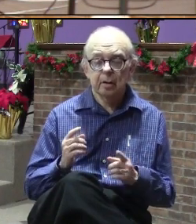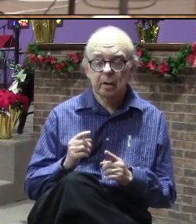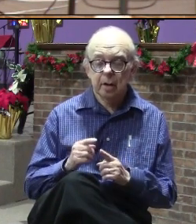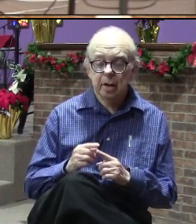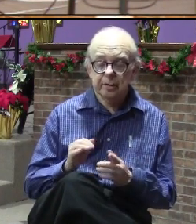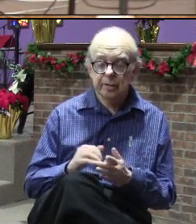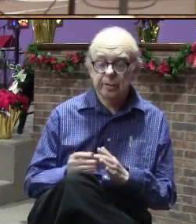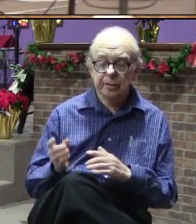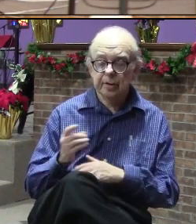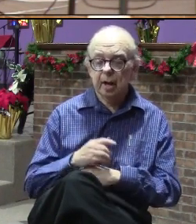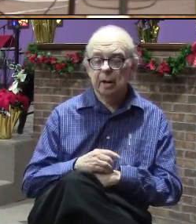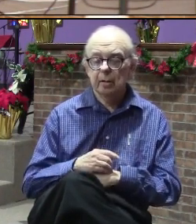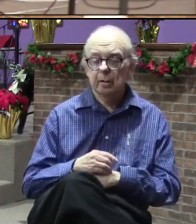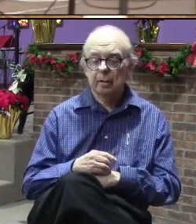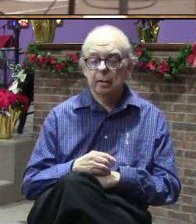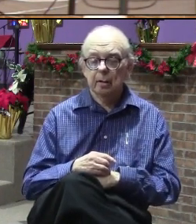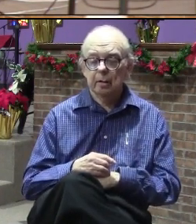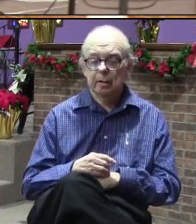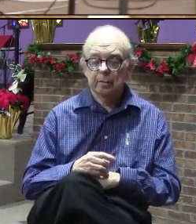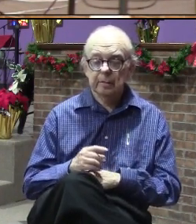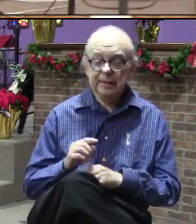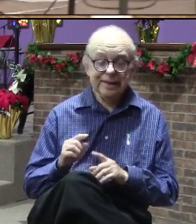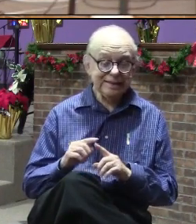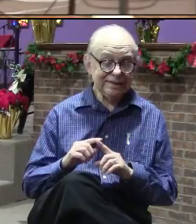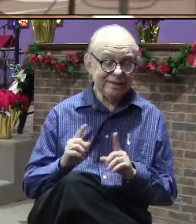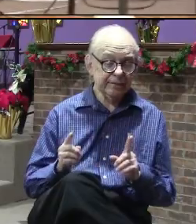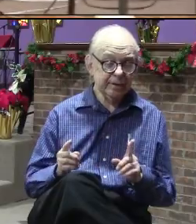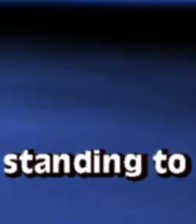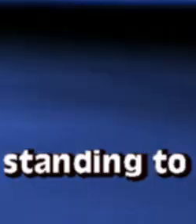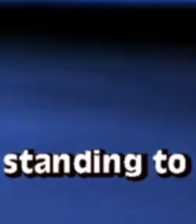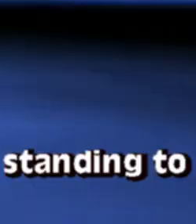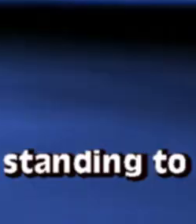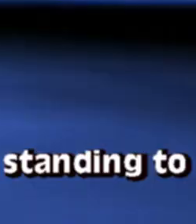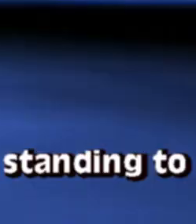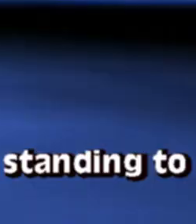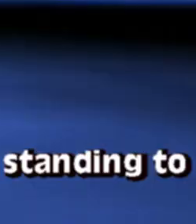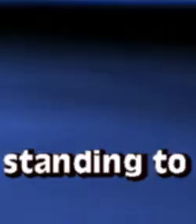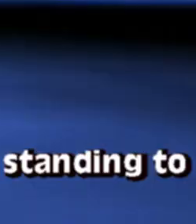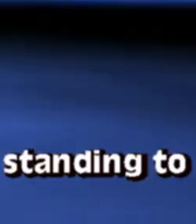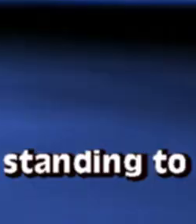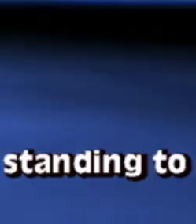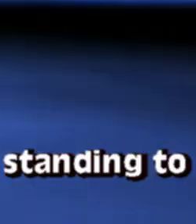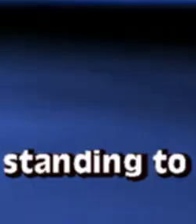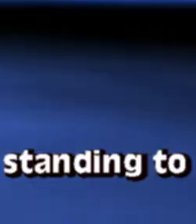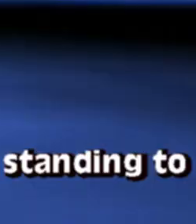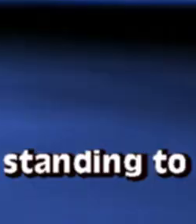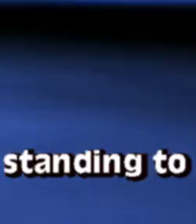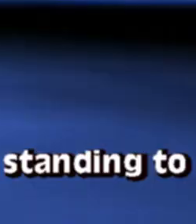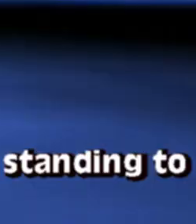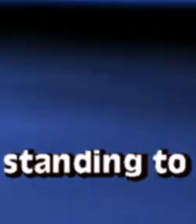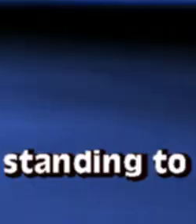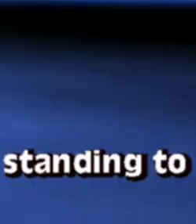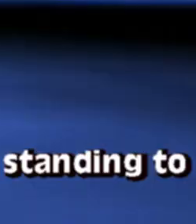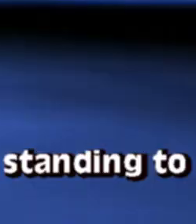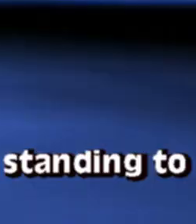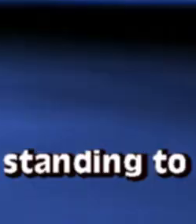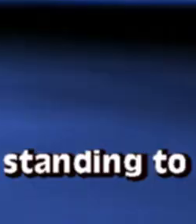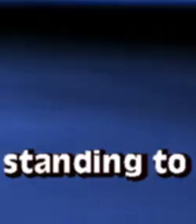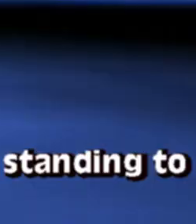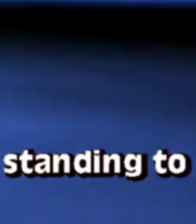this day is different. An angel of the Lord appeared to him,